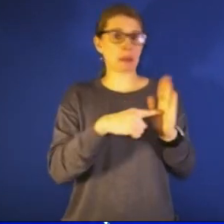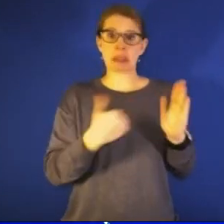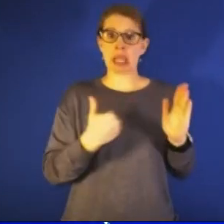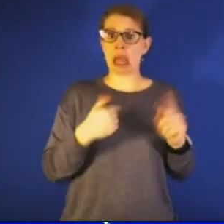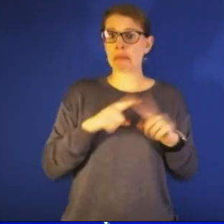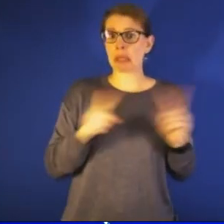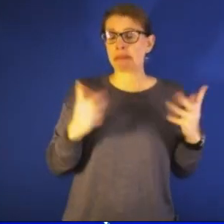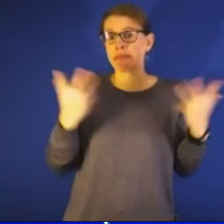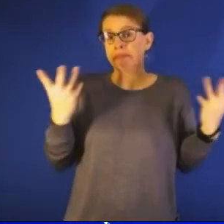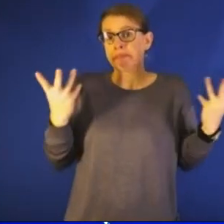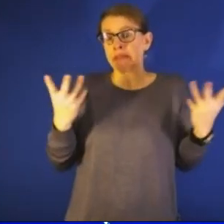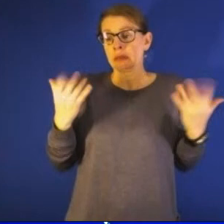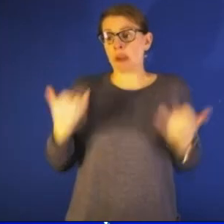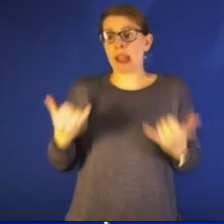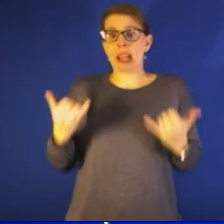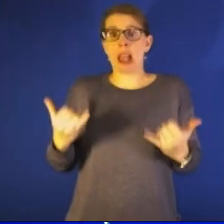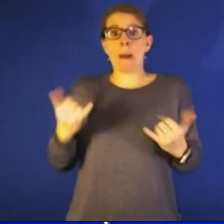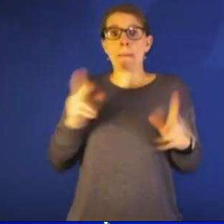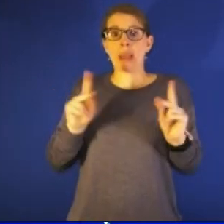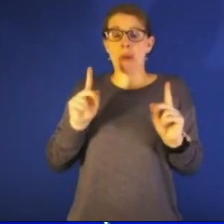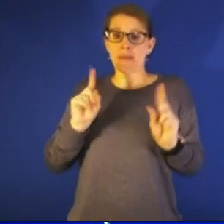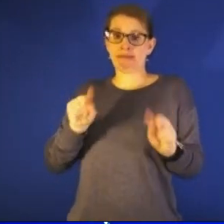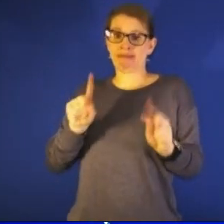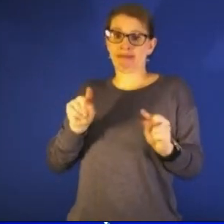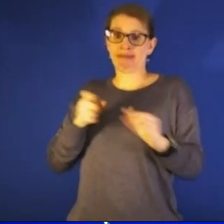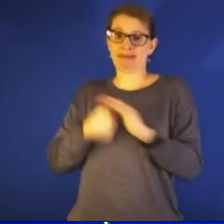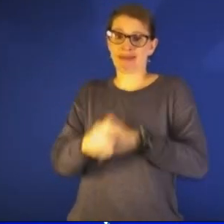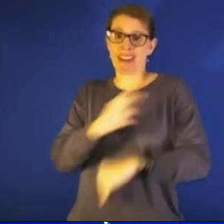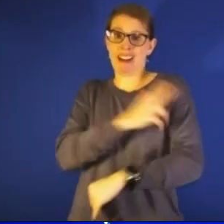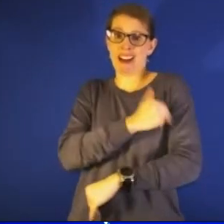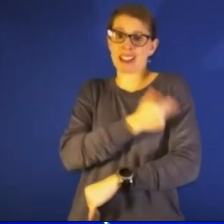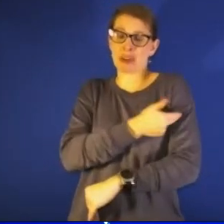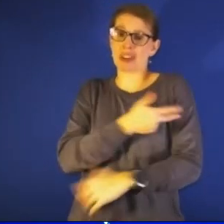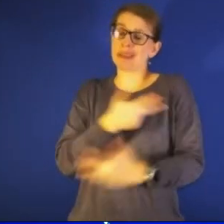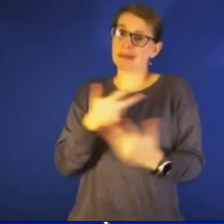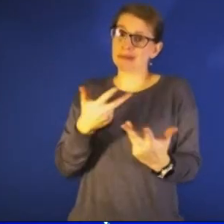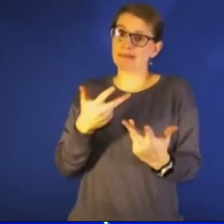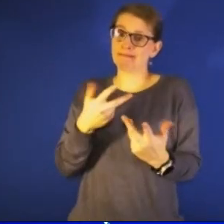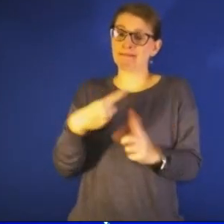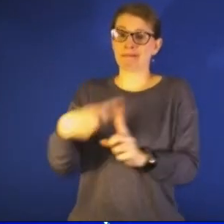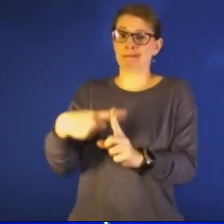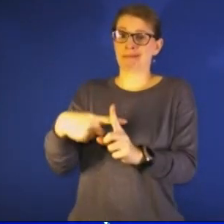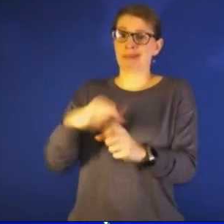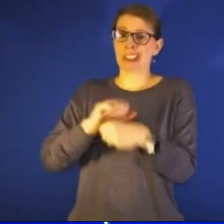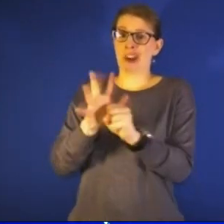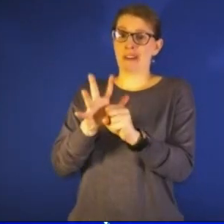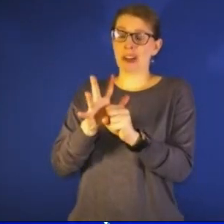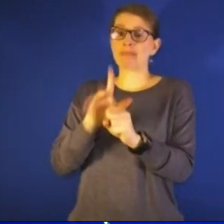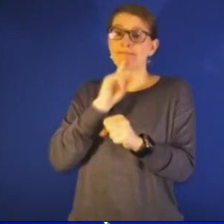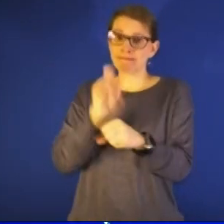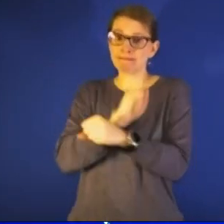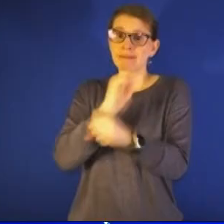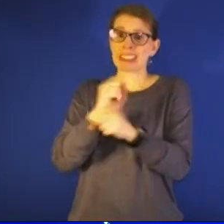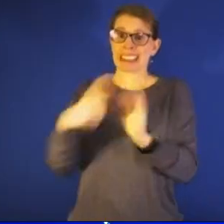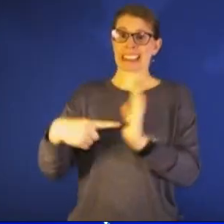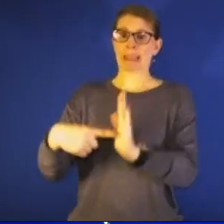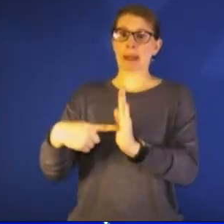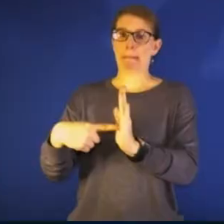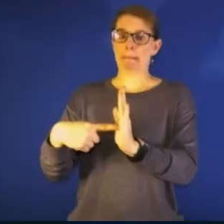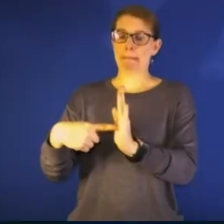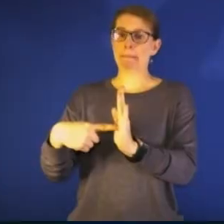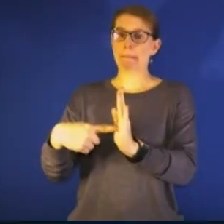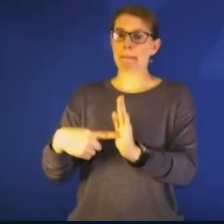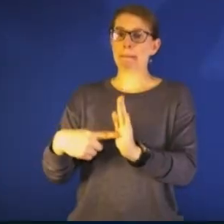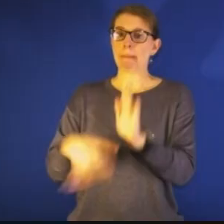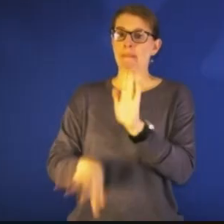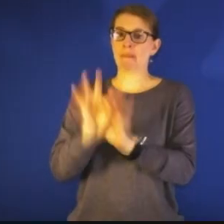case currently. And just as you said, Steve, 90% or more are here actually because of COVID, because of symptomatic disease. Yeah, Dr.